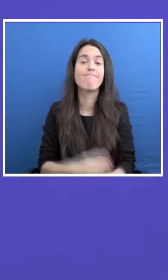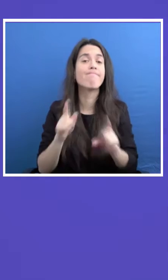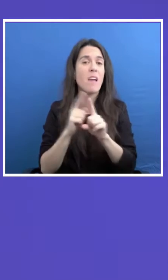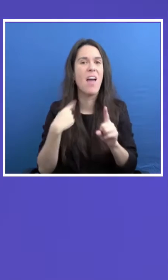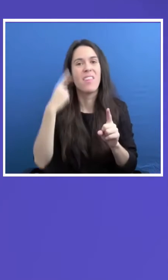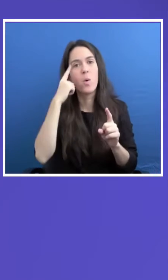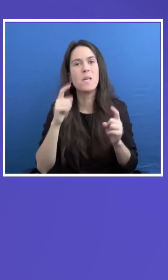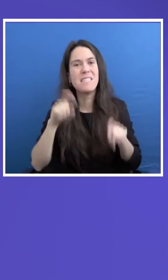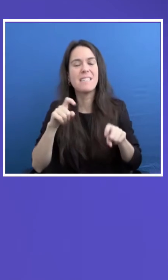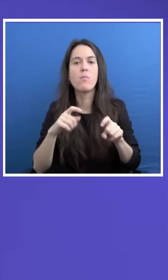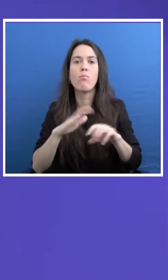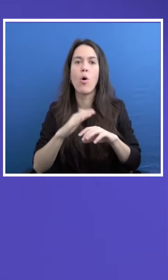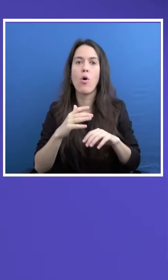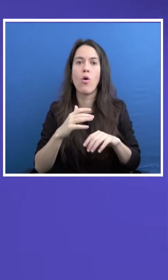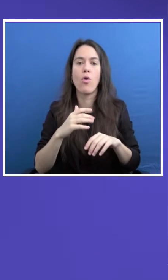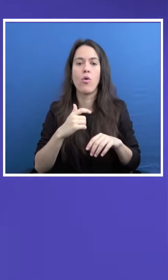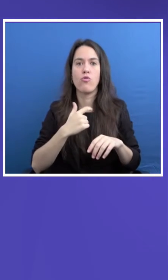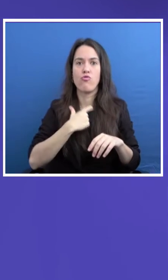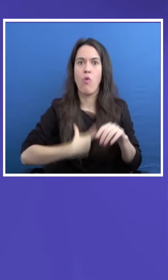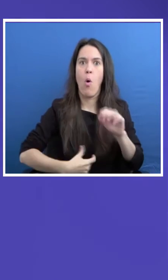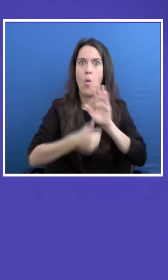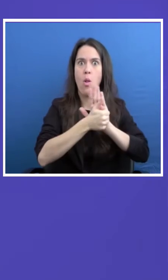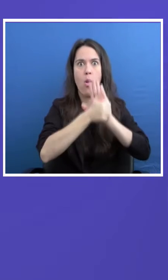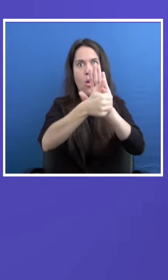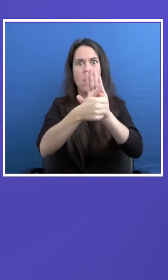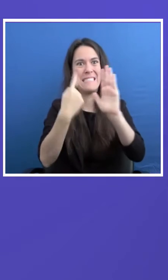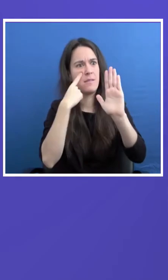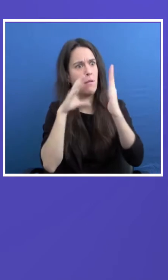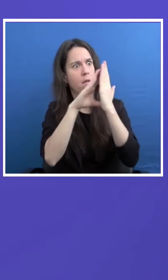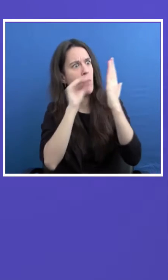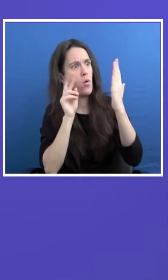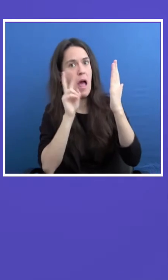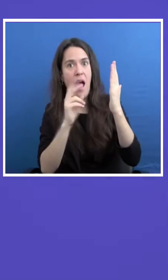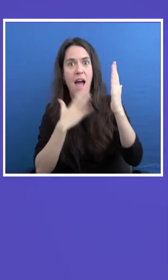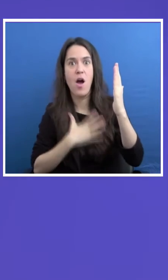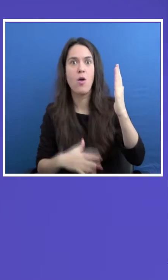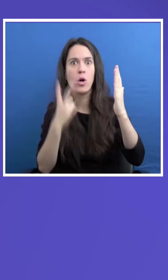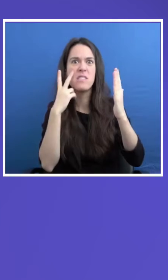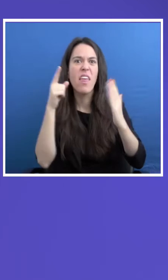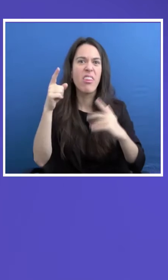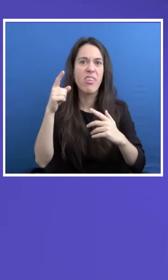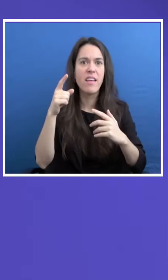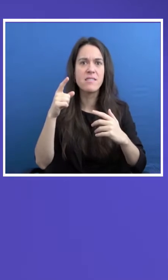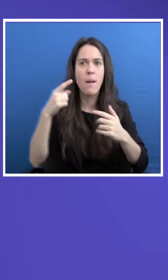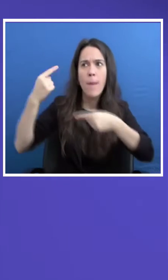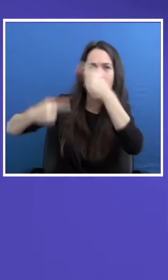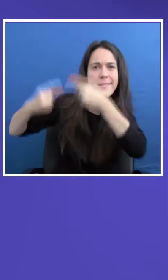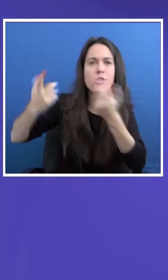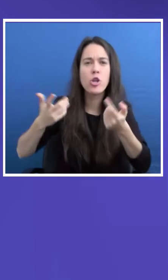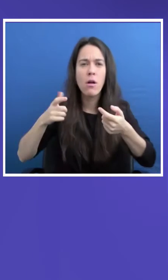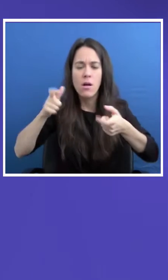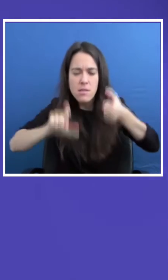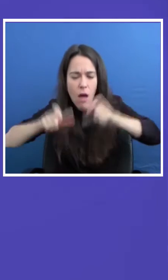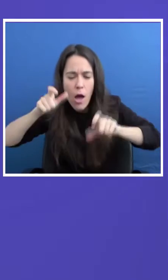I want to live in a world where I say physicist, neuroscientist, politician, judge, soldier,